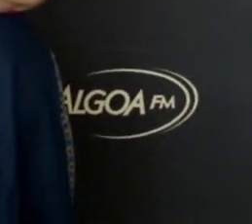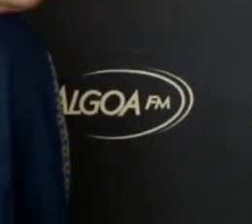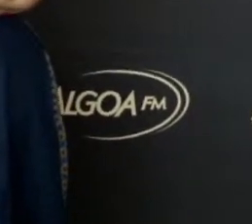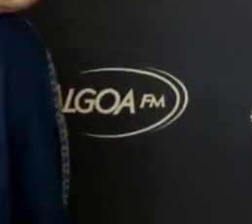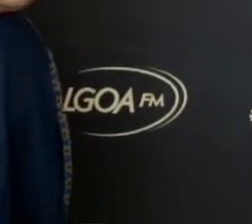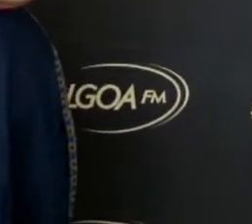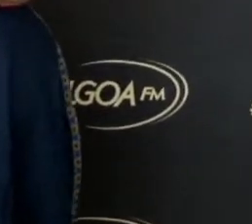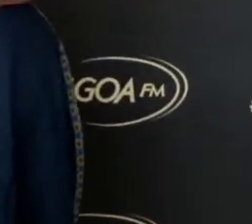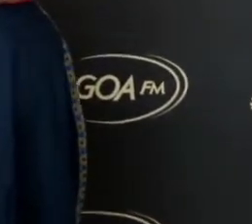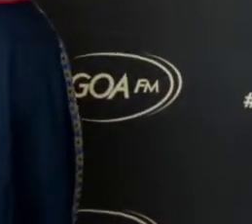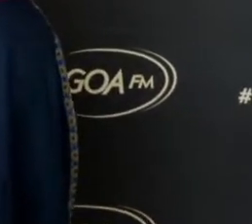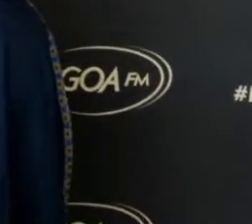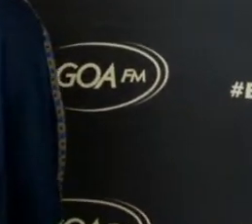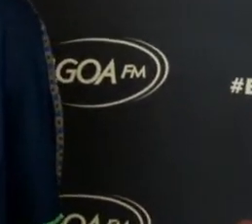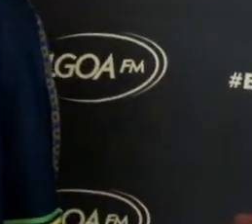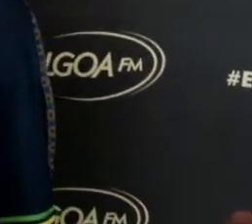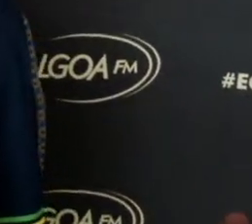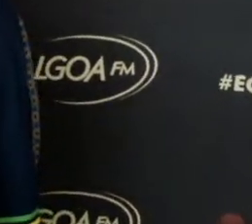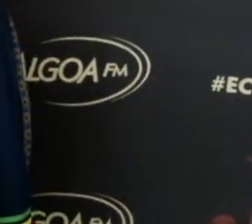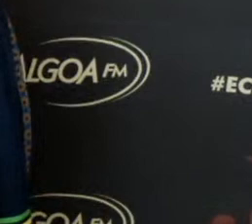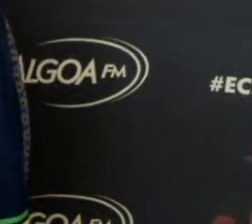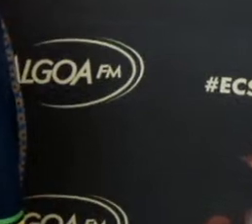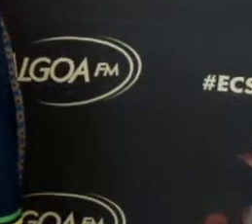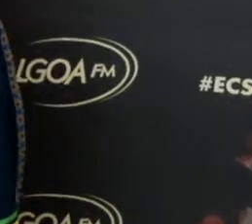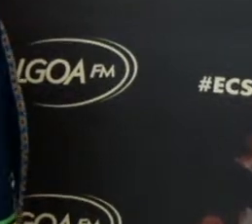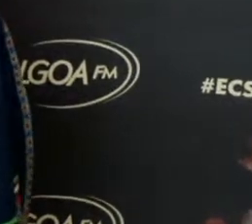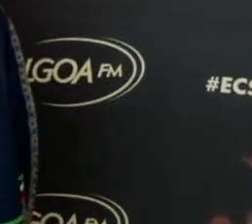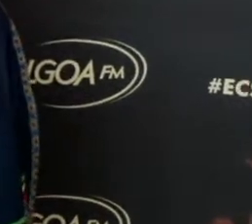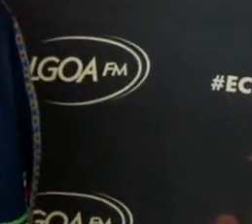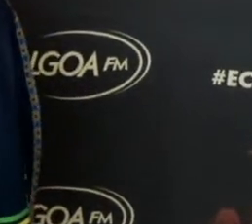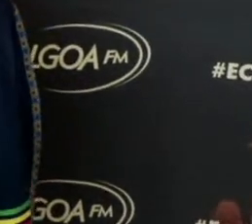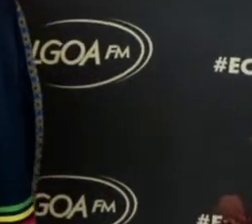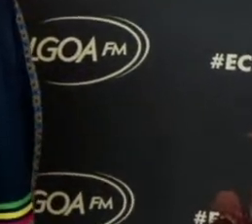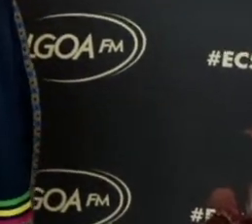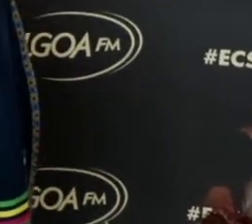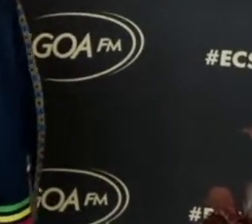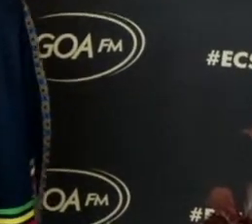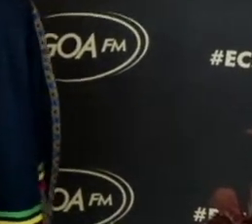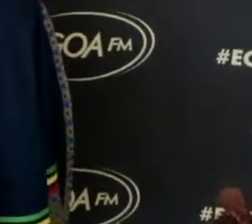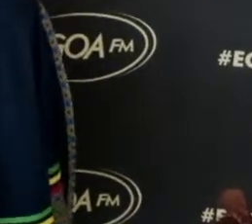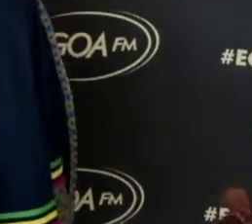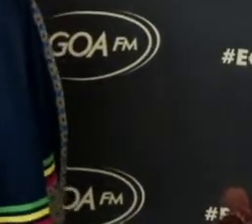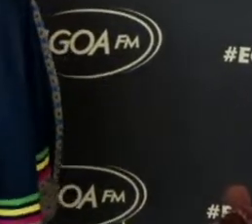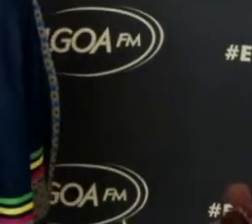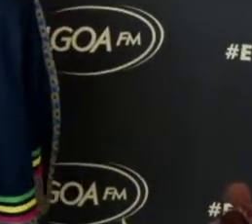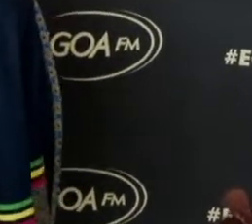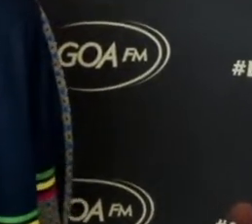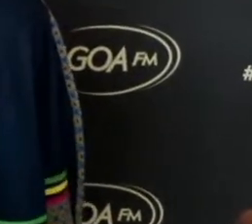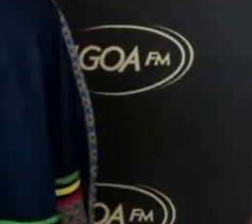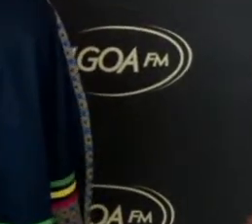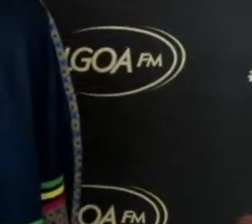waligangatha ukuze abe nokwazi ukuqubisana neli nalo bhubhane.